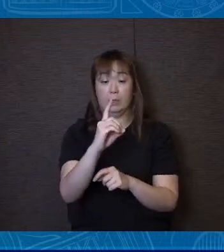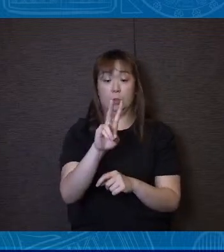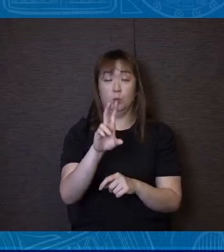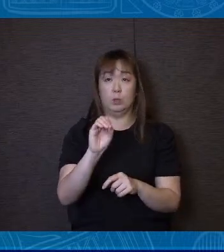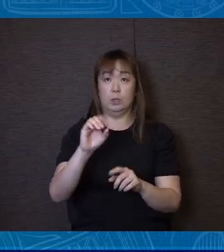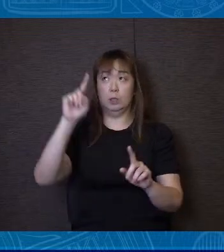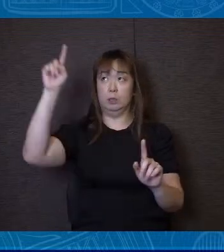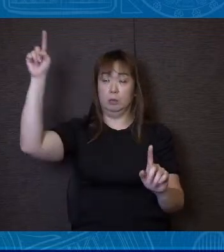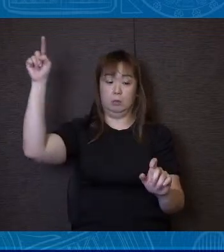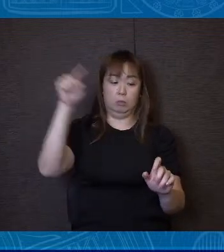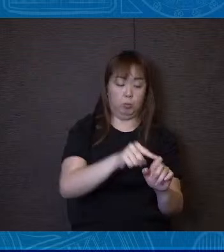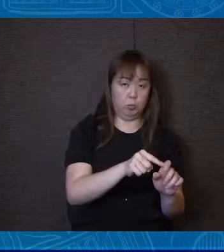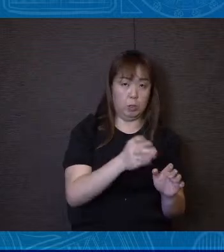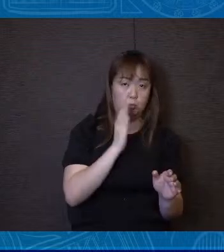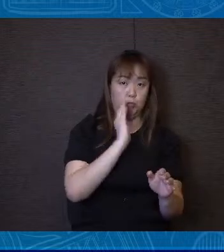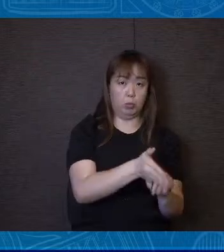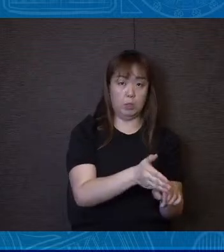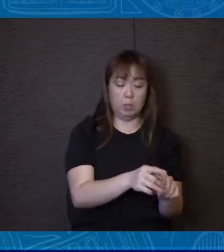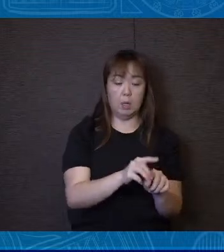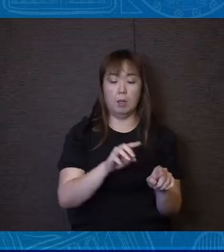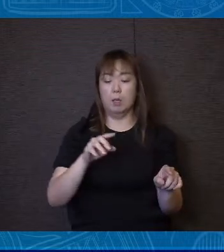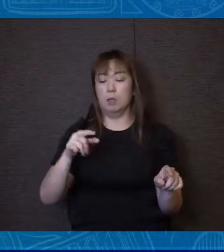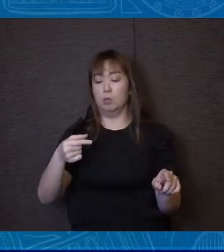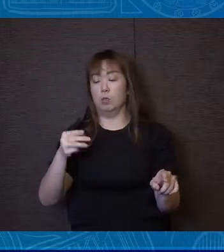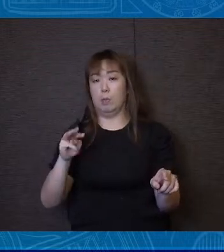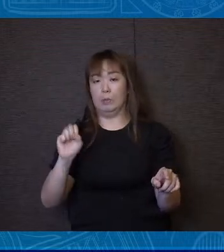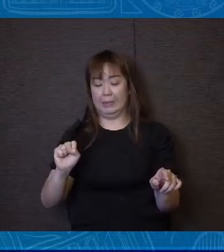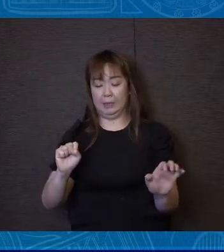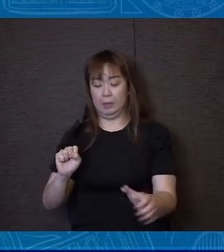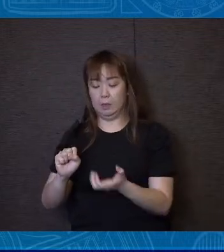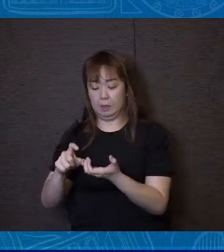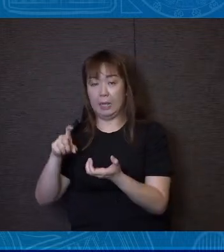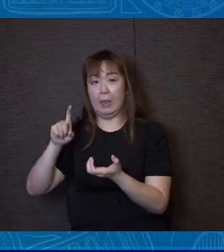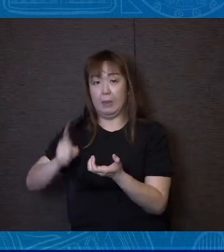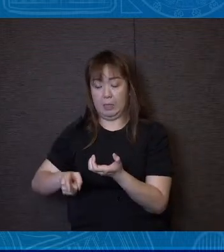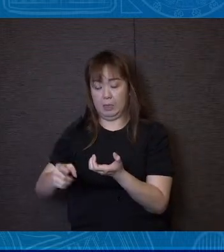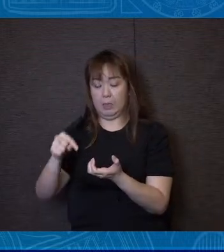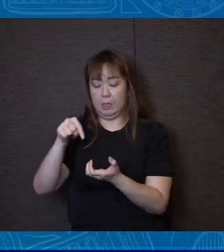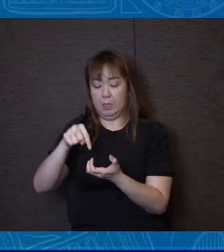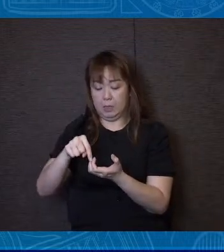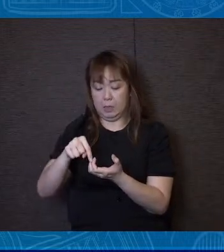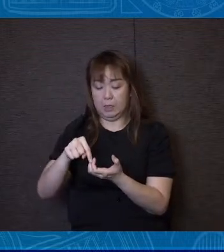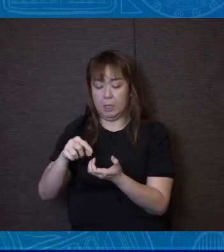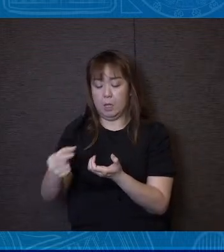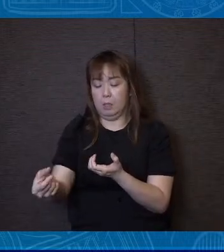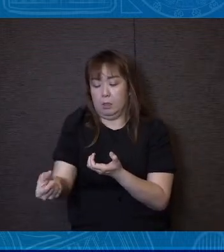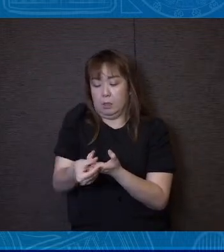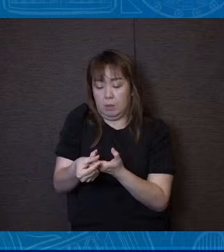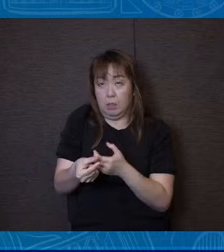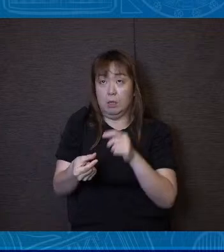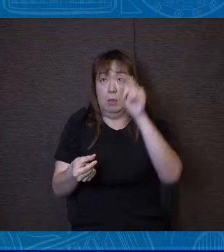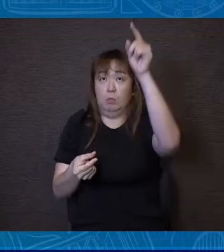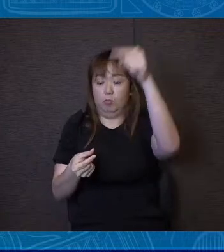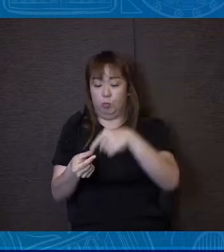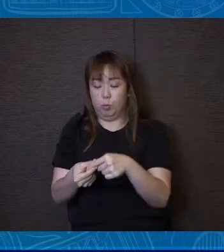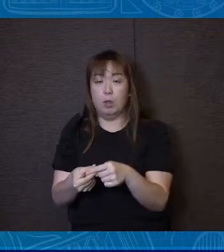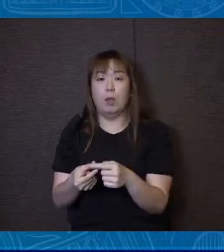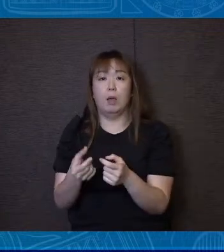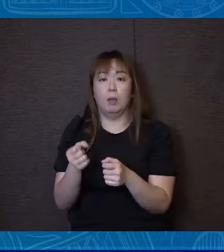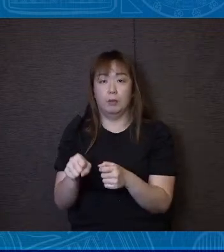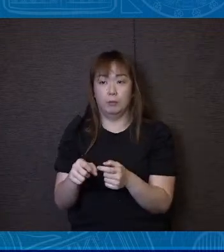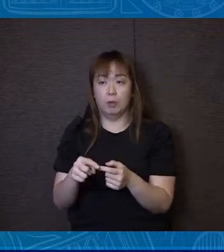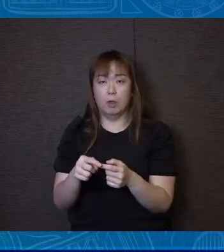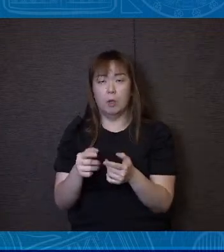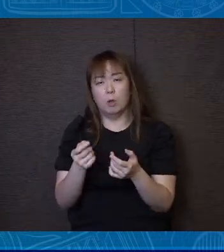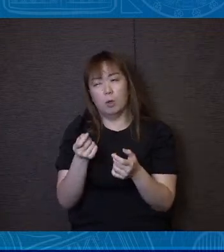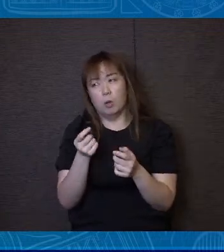handsets. GMPCS requires a handset with the GMPCS receiver on it, so it's slightly different.